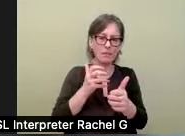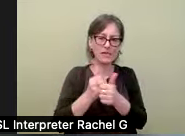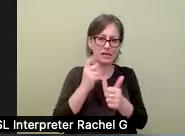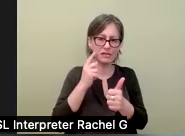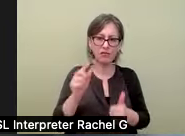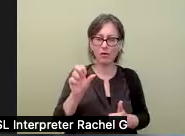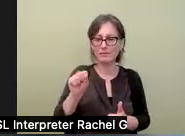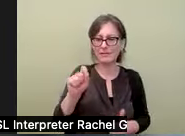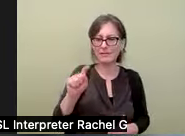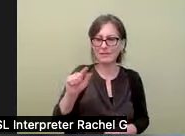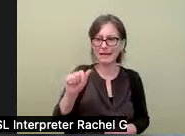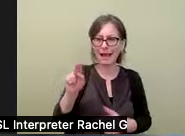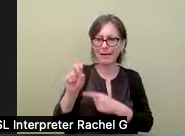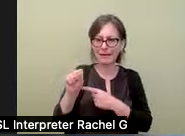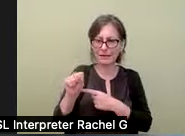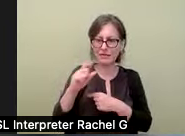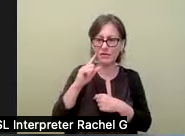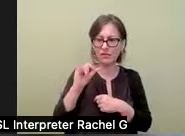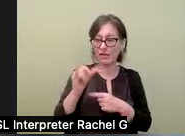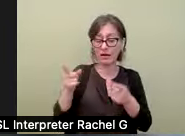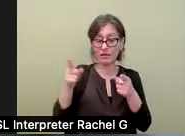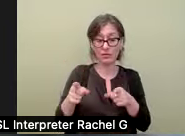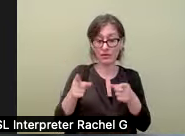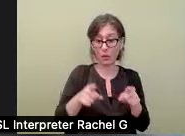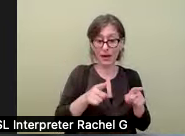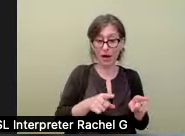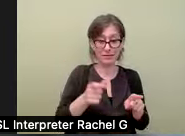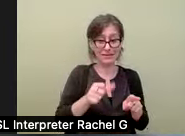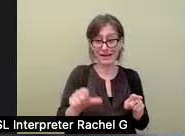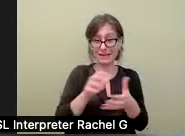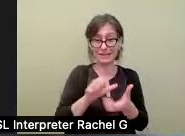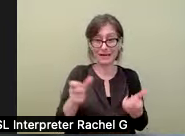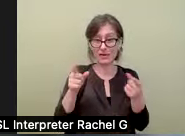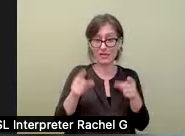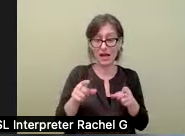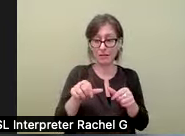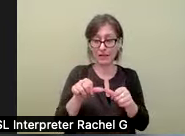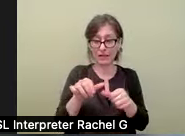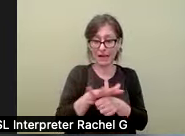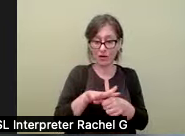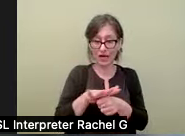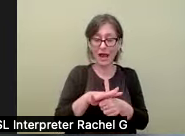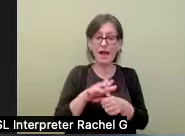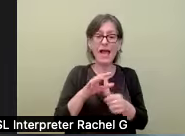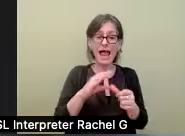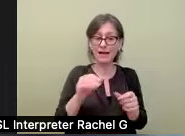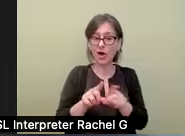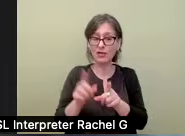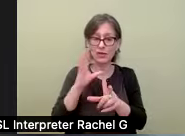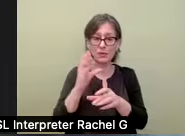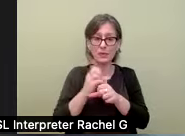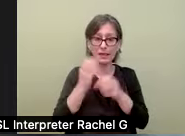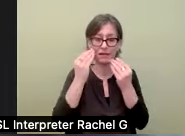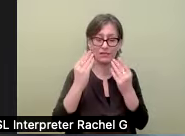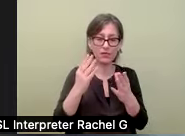status of the tsunami and the current situation and if any damage is occurring in your local area. And then you'll also receive information